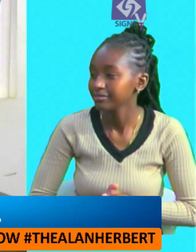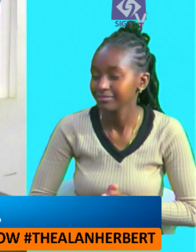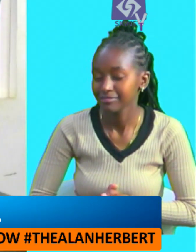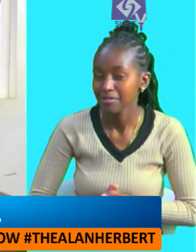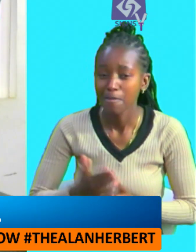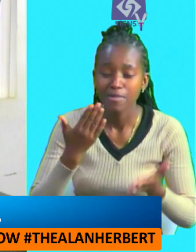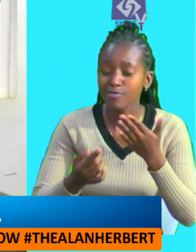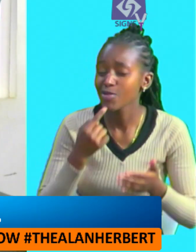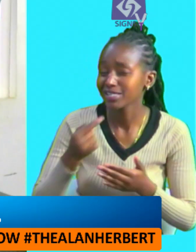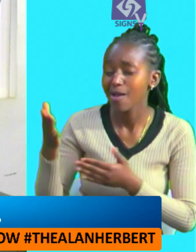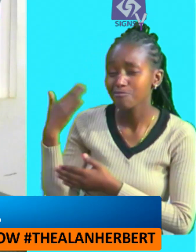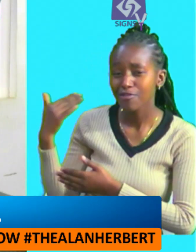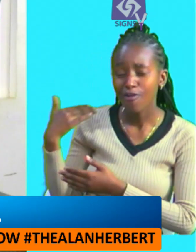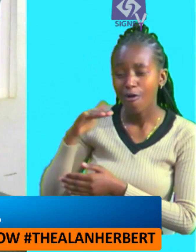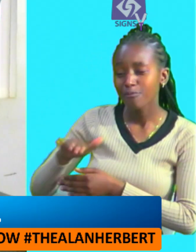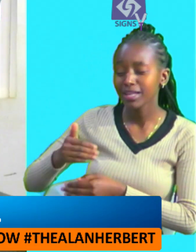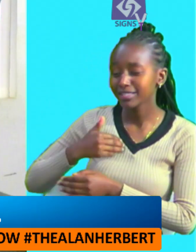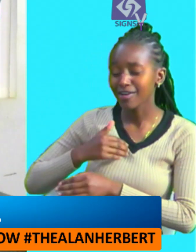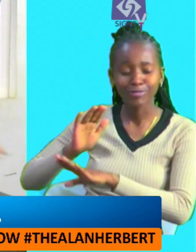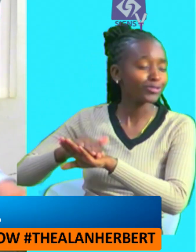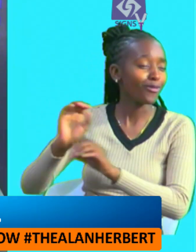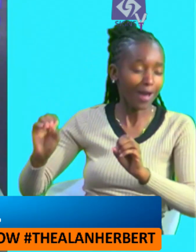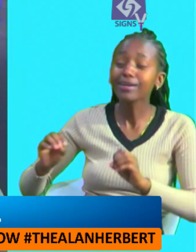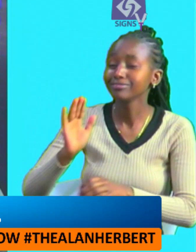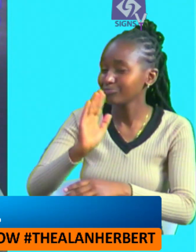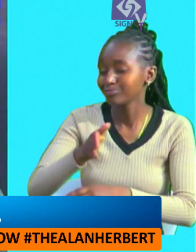were initially. It's like